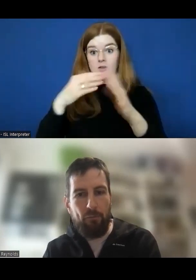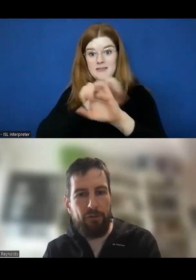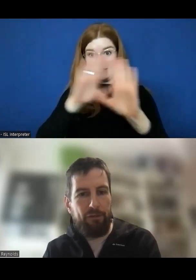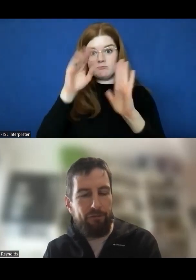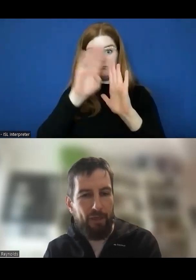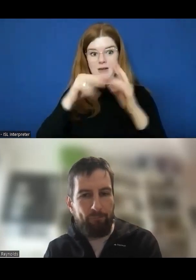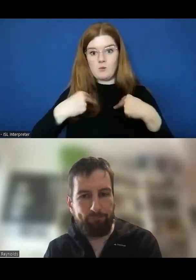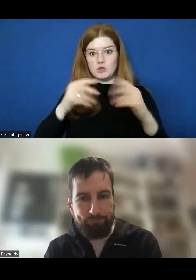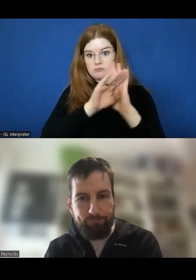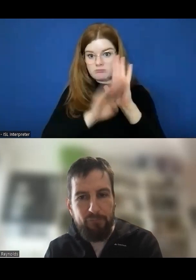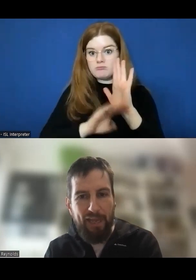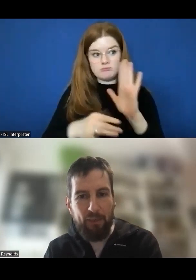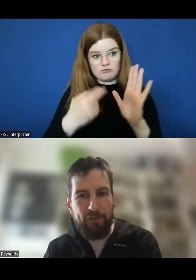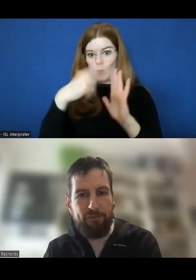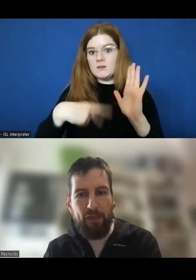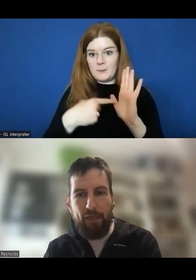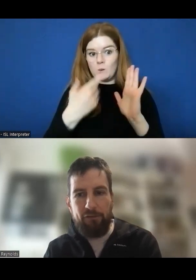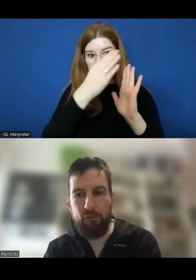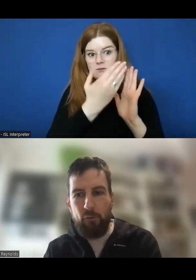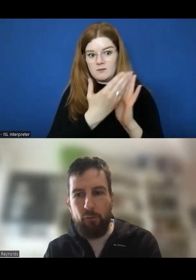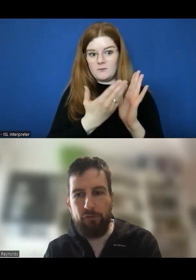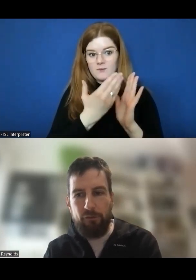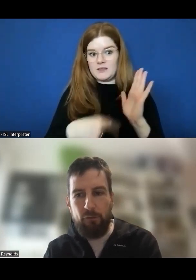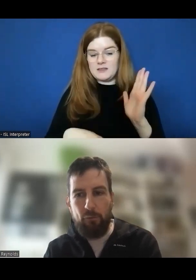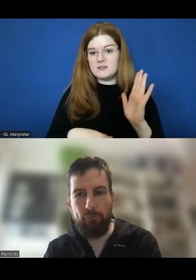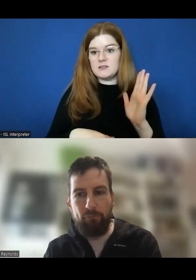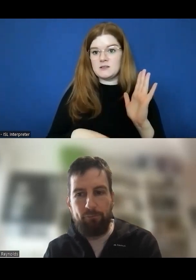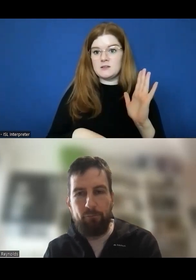a number of these elements that